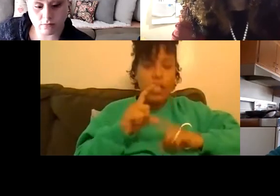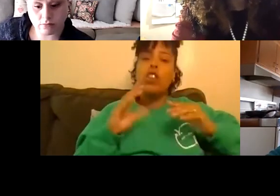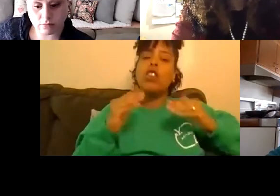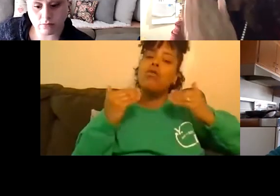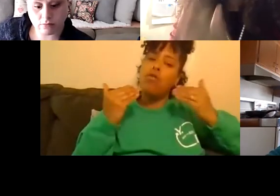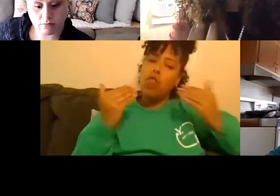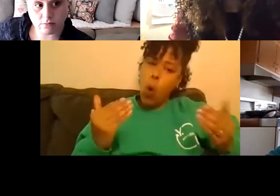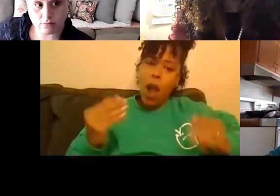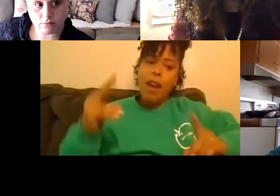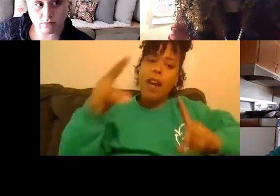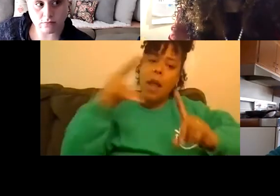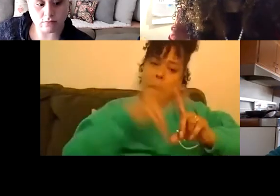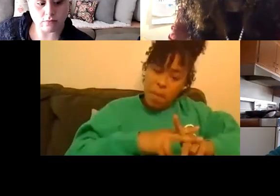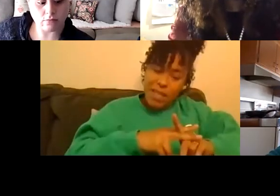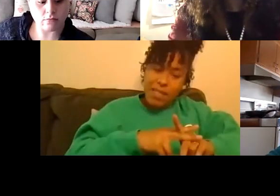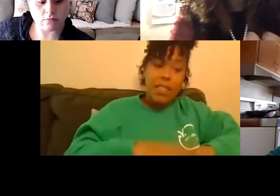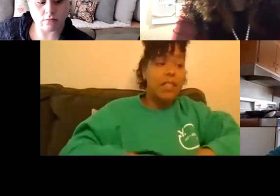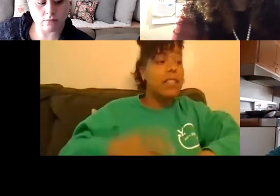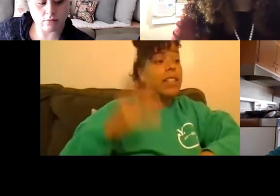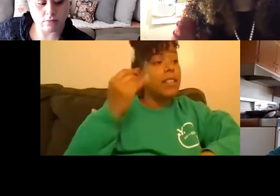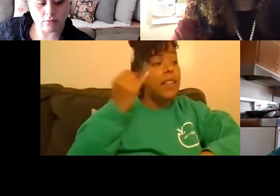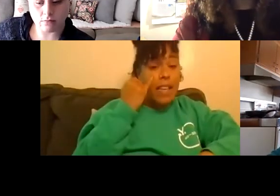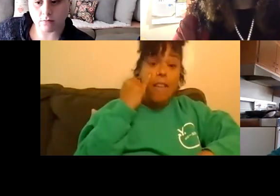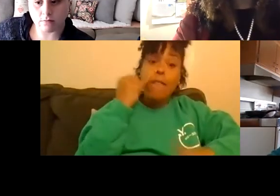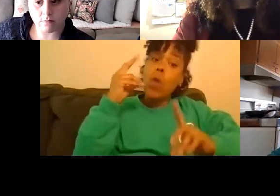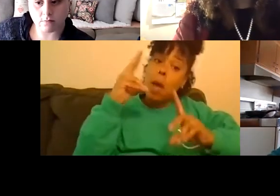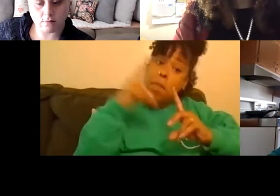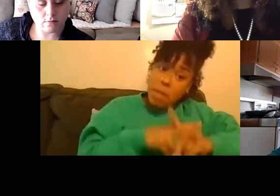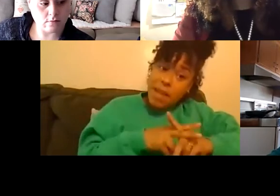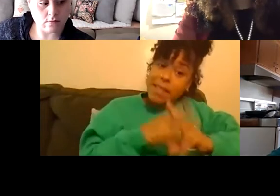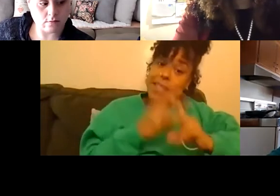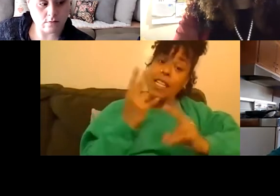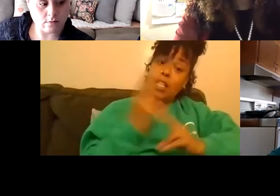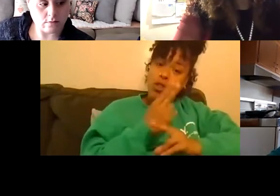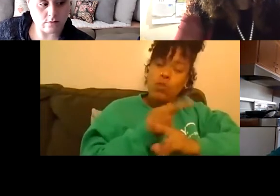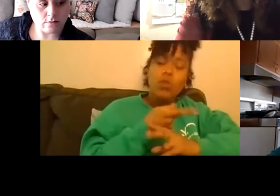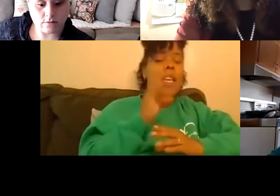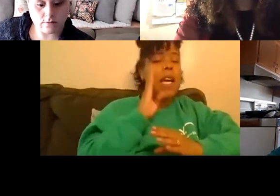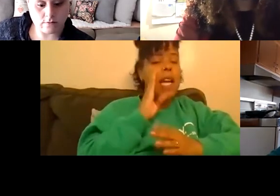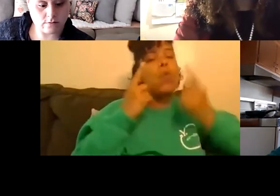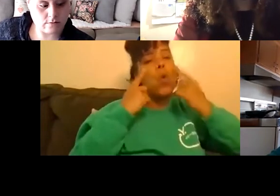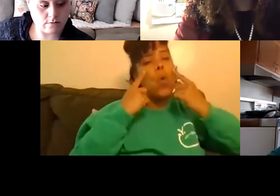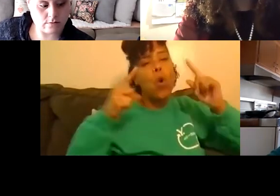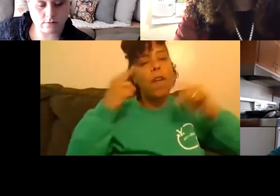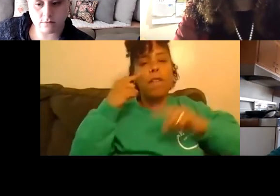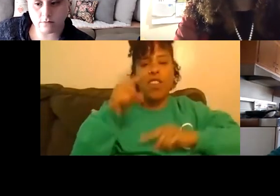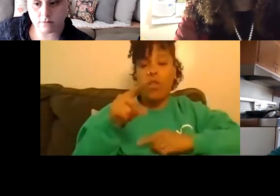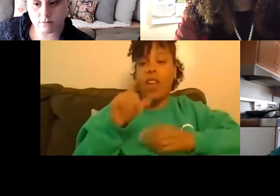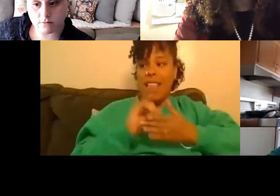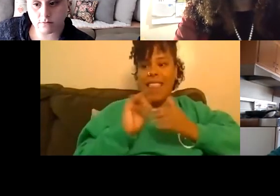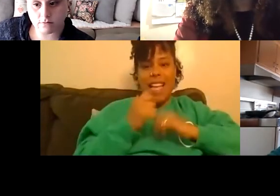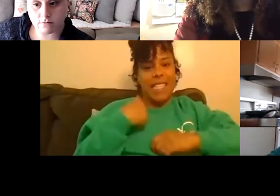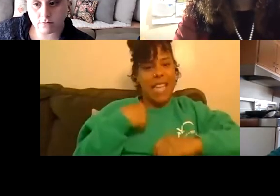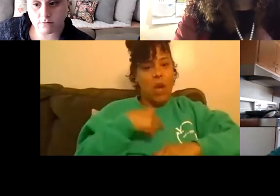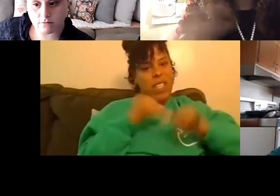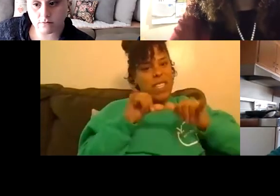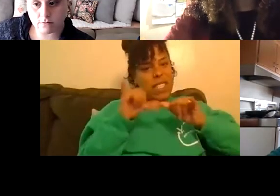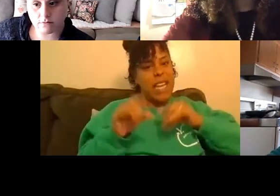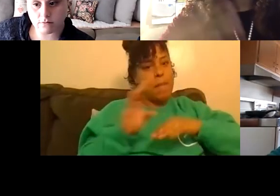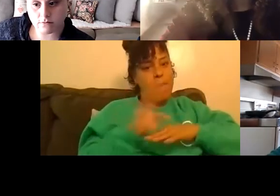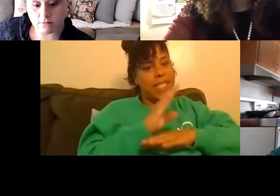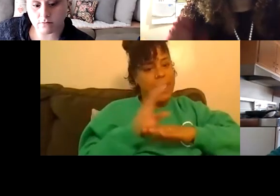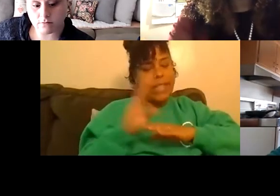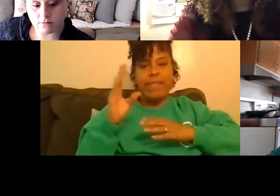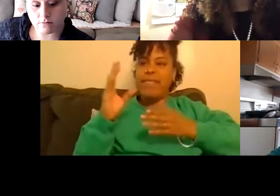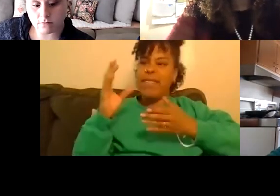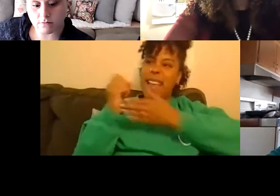it, it will work for you. And that's how we stay in business and get compensated. And at the same time, we can help